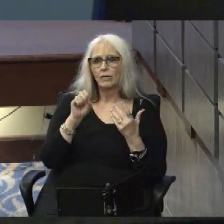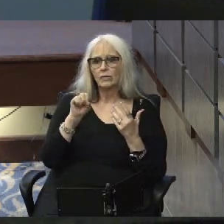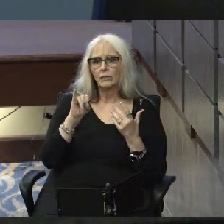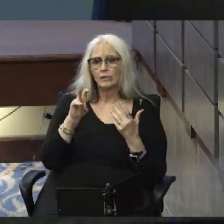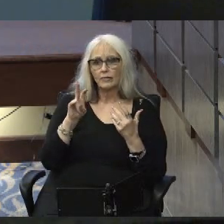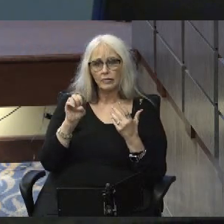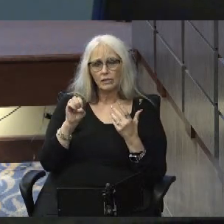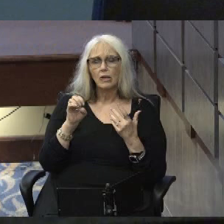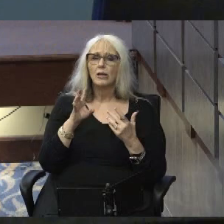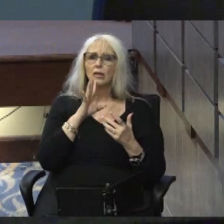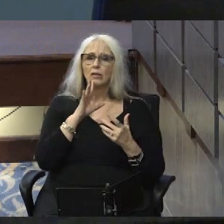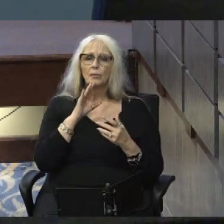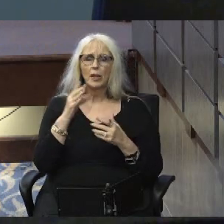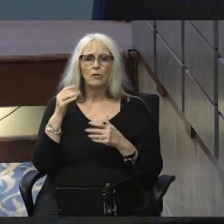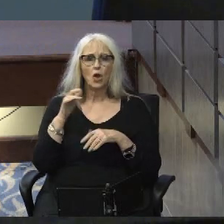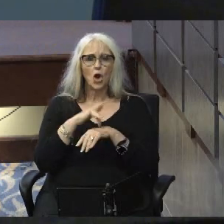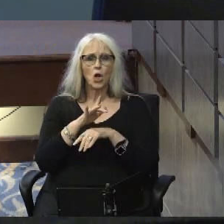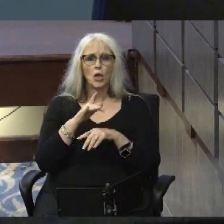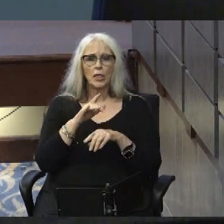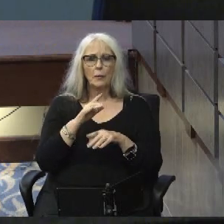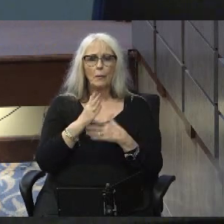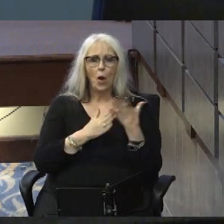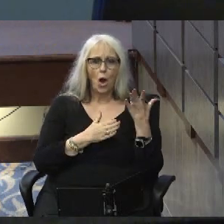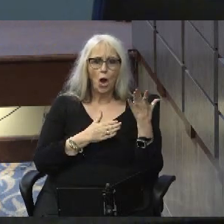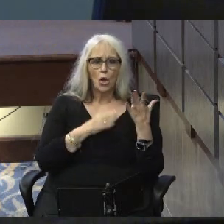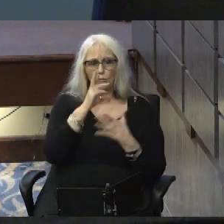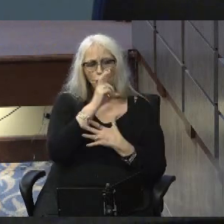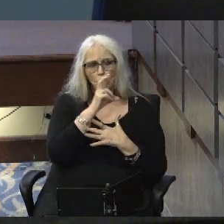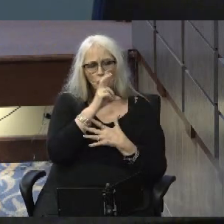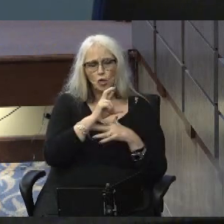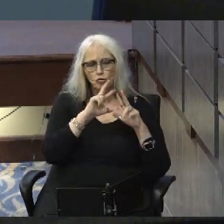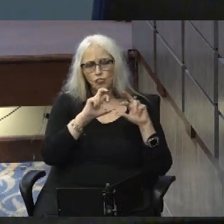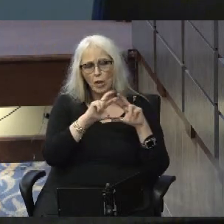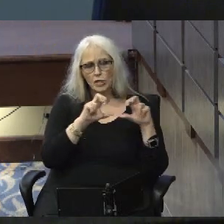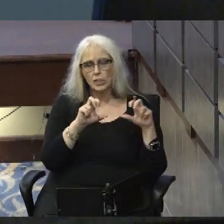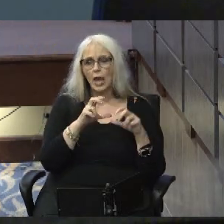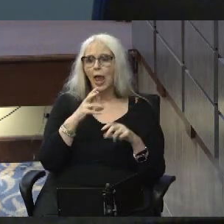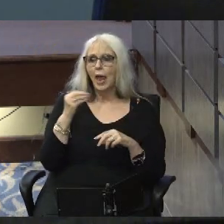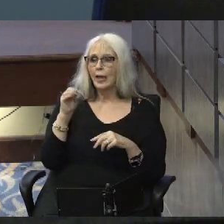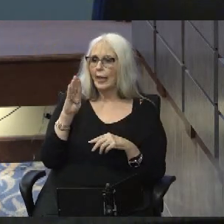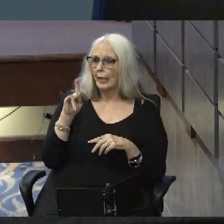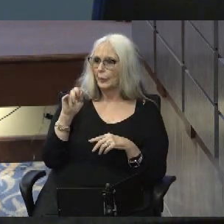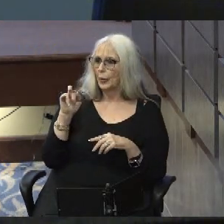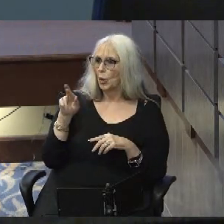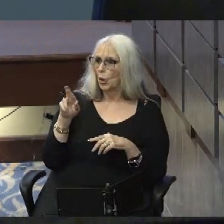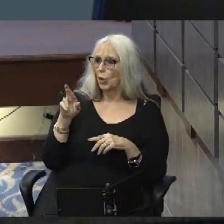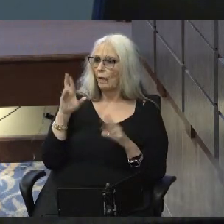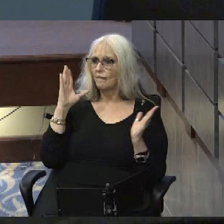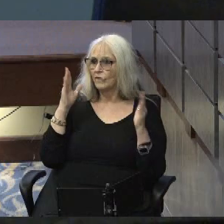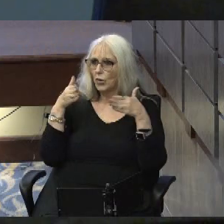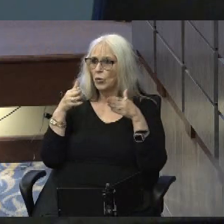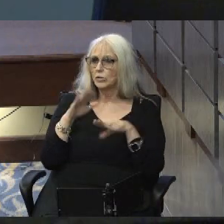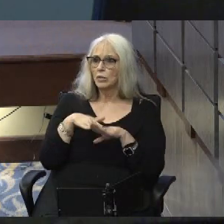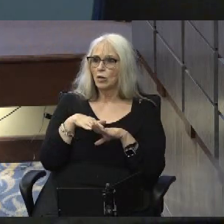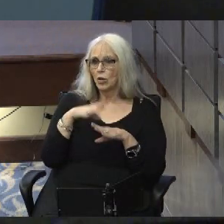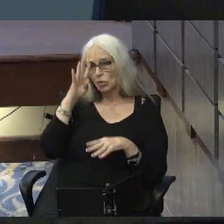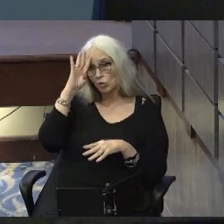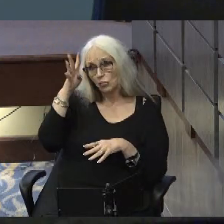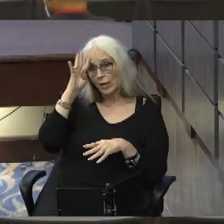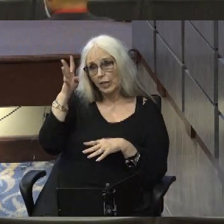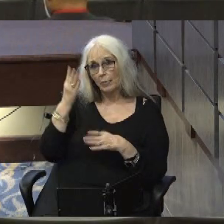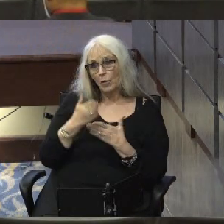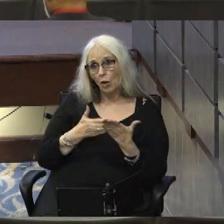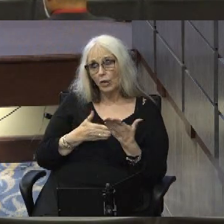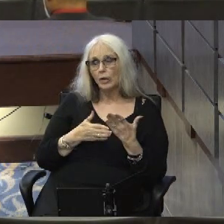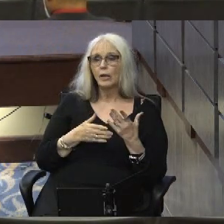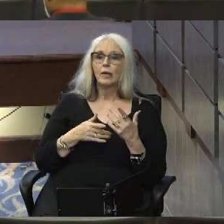some of the earlier stages of research and strategy, whereas Loyal Casper will be more focused on the creative end. However, I'll be